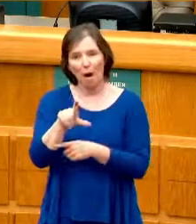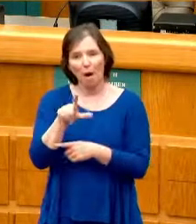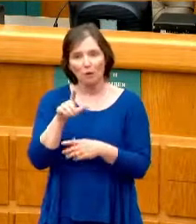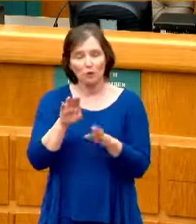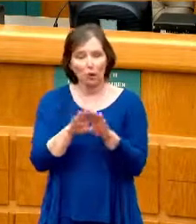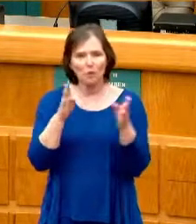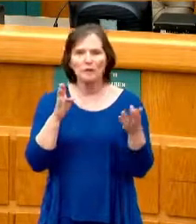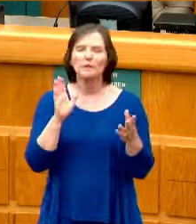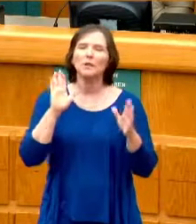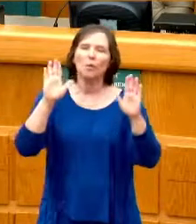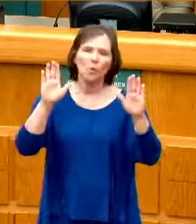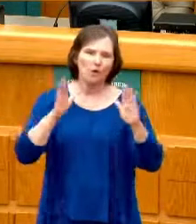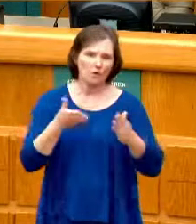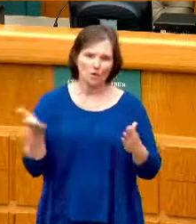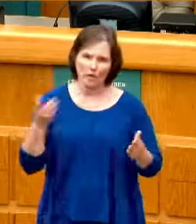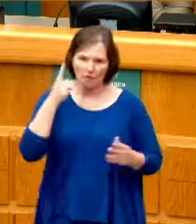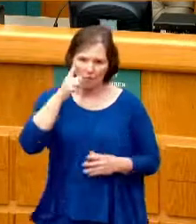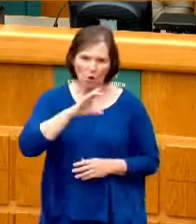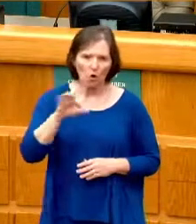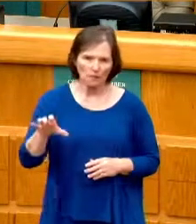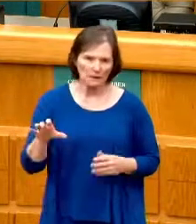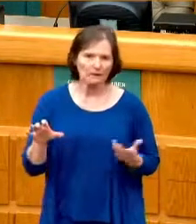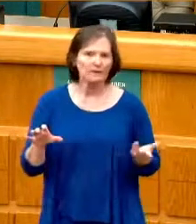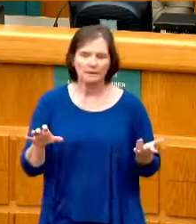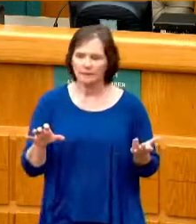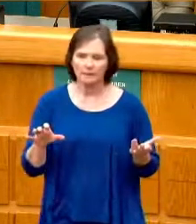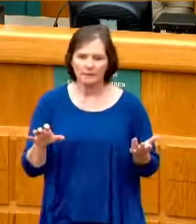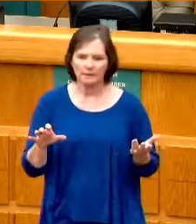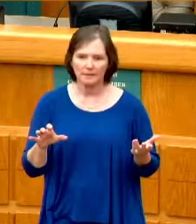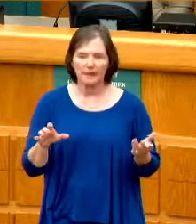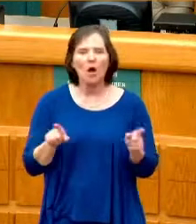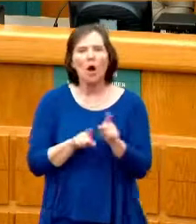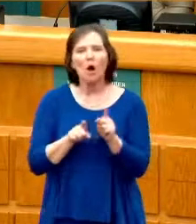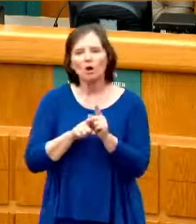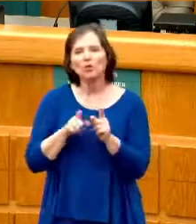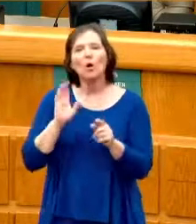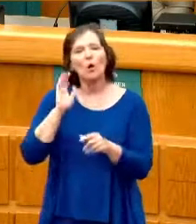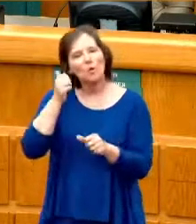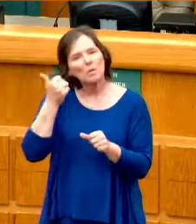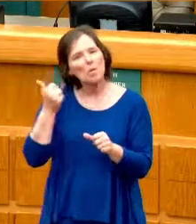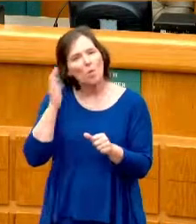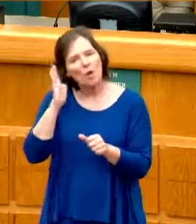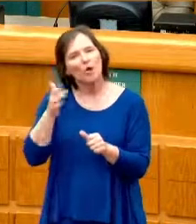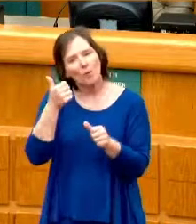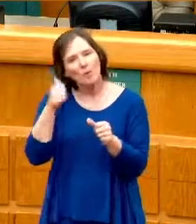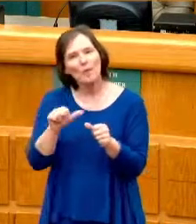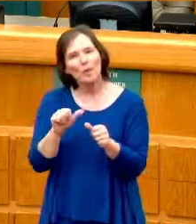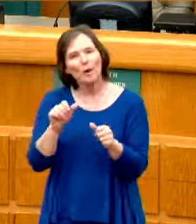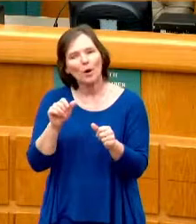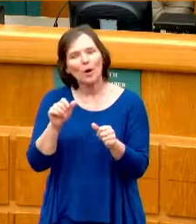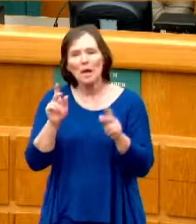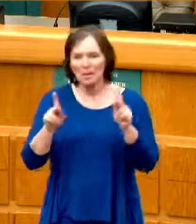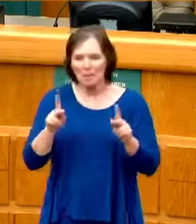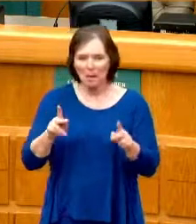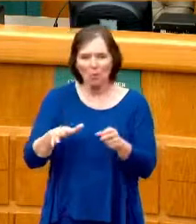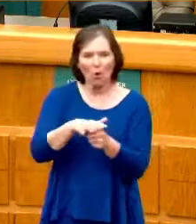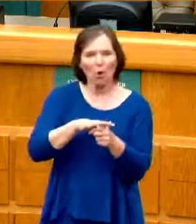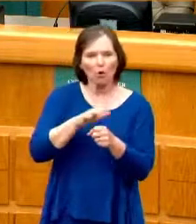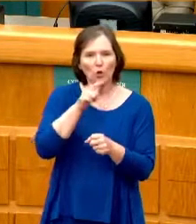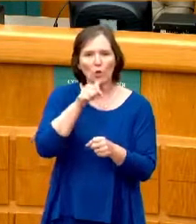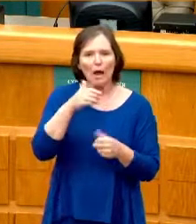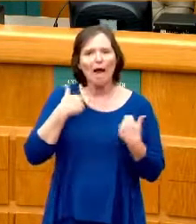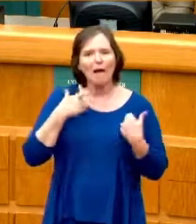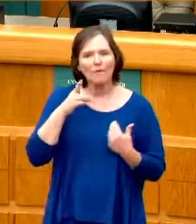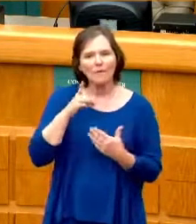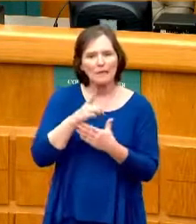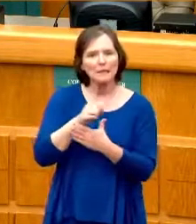for those residents who have disabilities, and we're going to make sure we even have staff that can assist those with disabilities